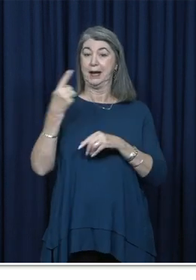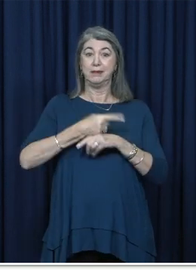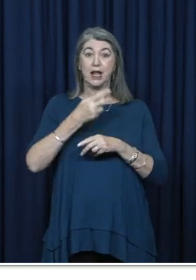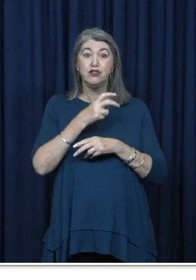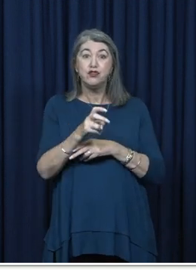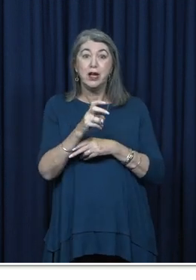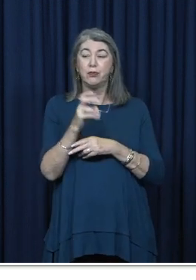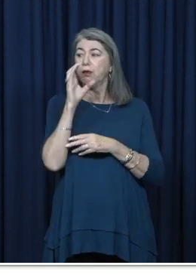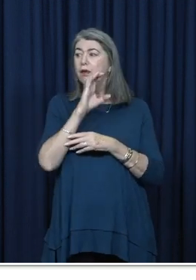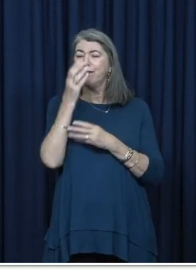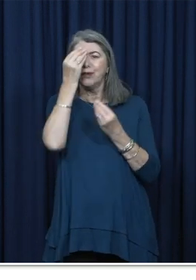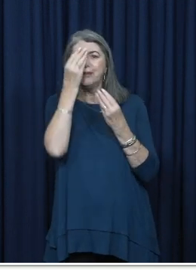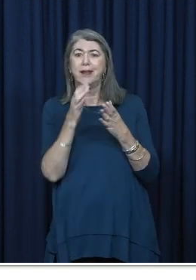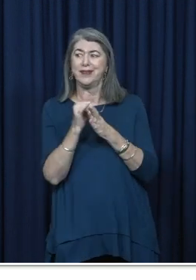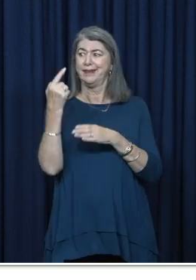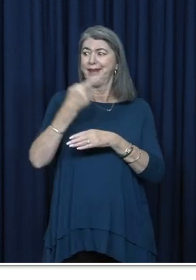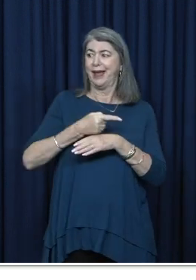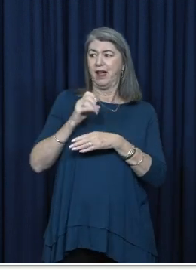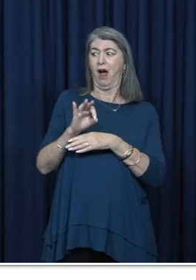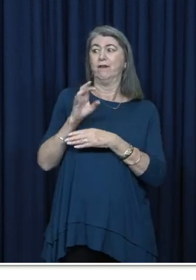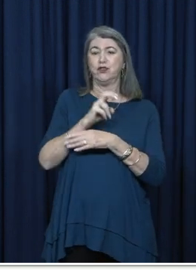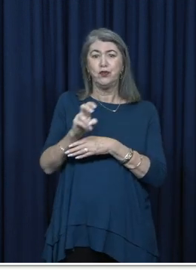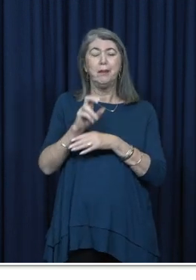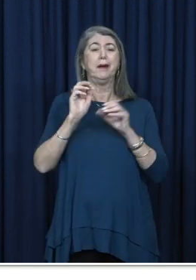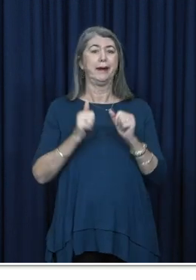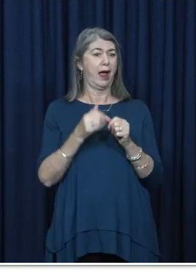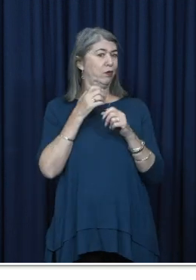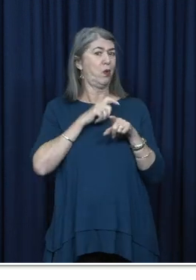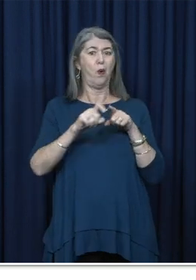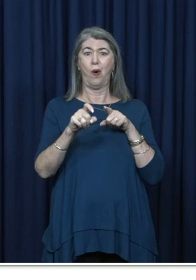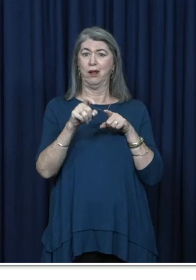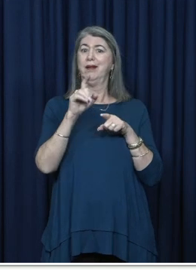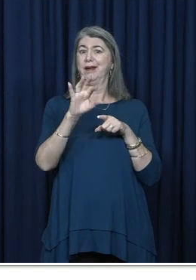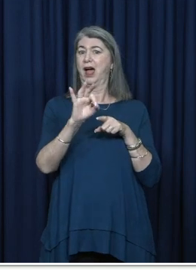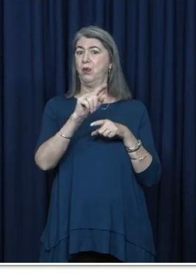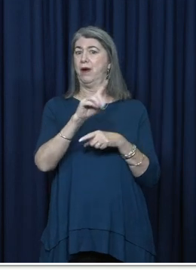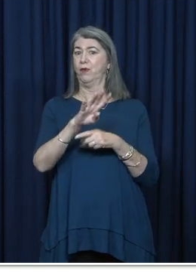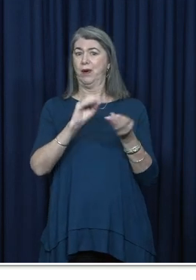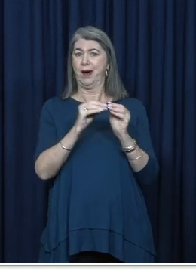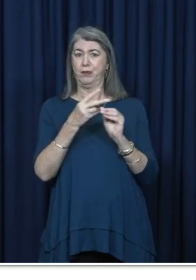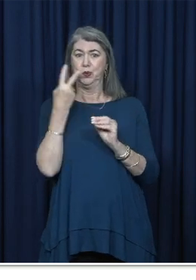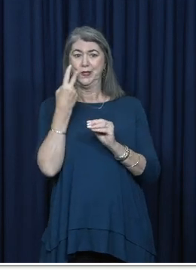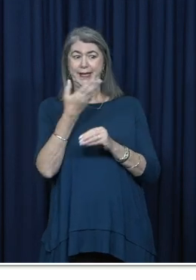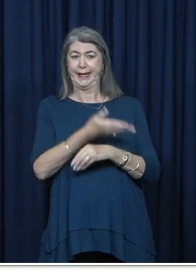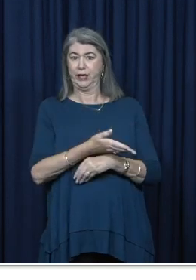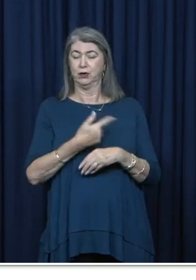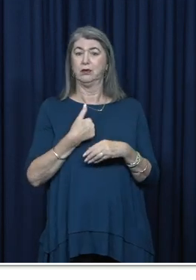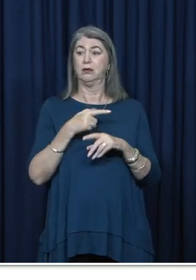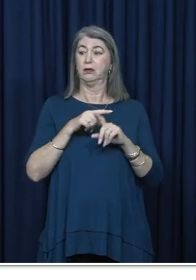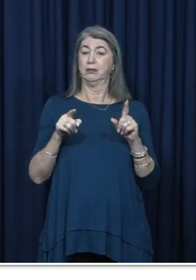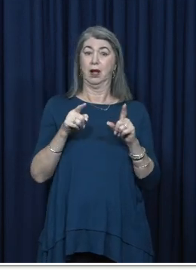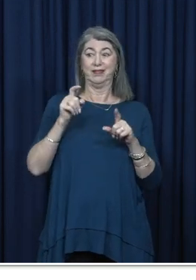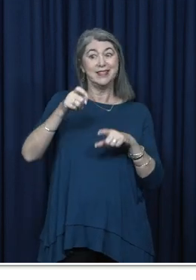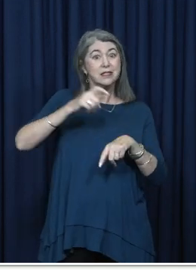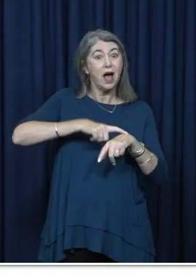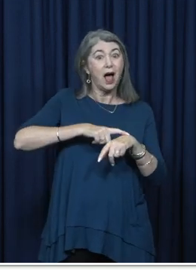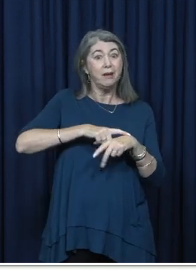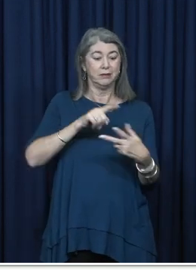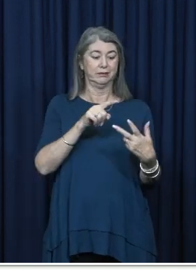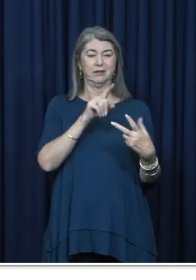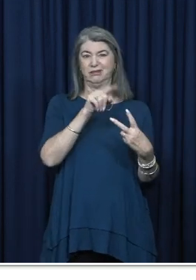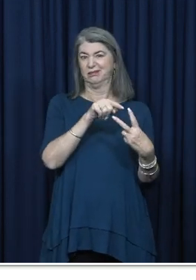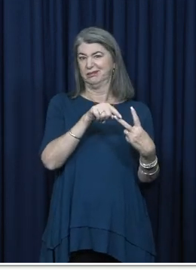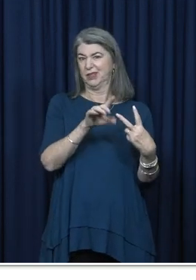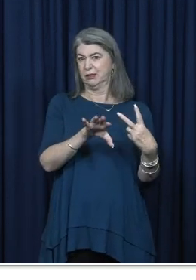or are seeking information the day of the trip, you can simply call the 914 number you see on the screen, but this time dial option